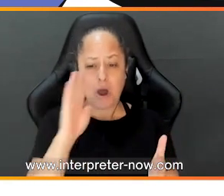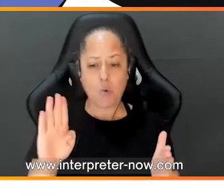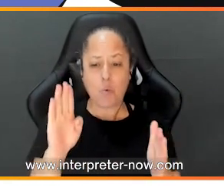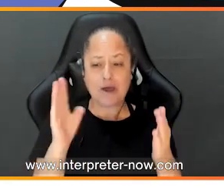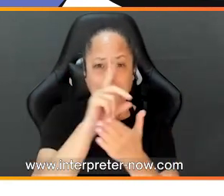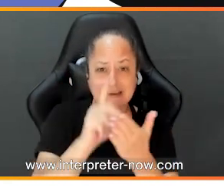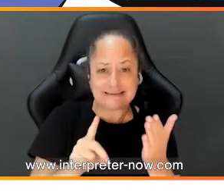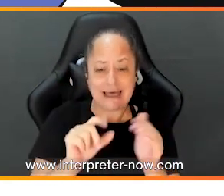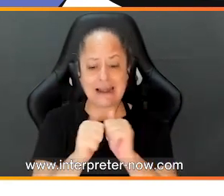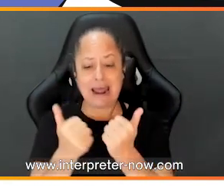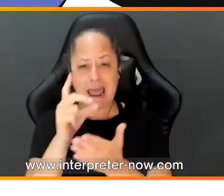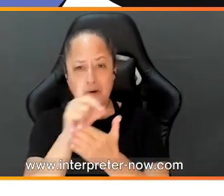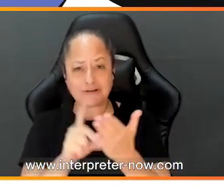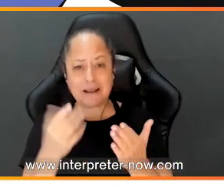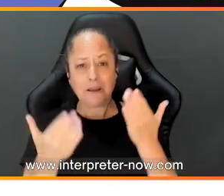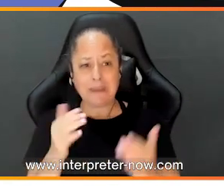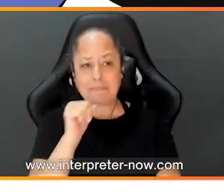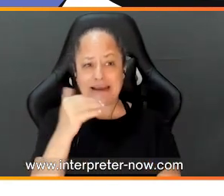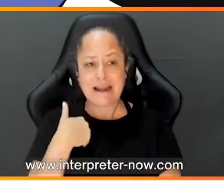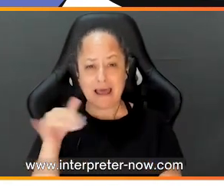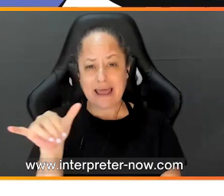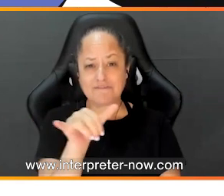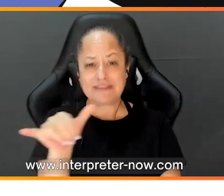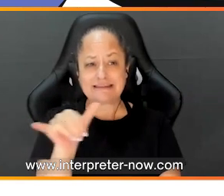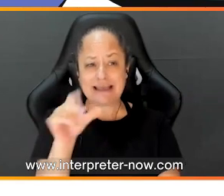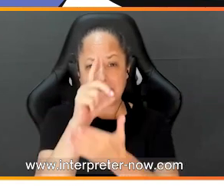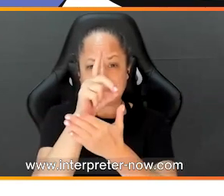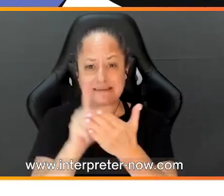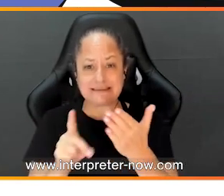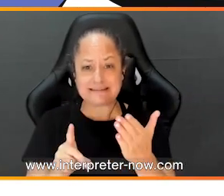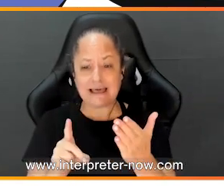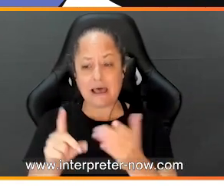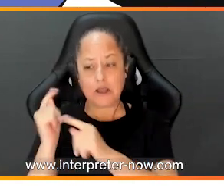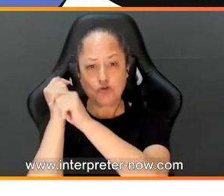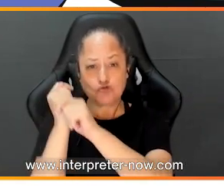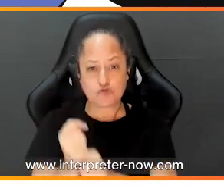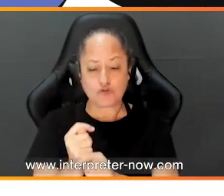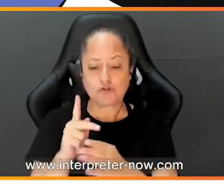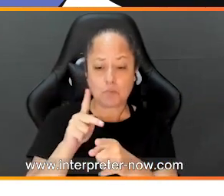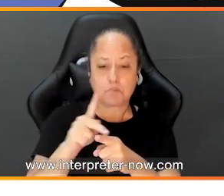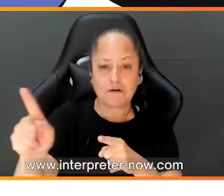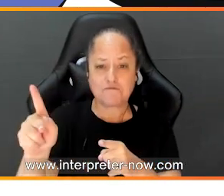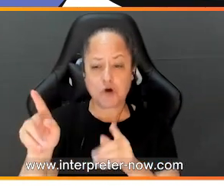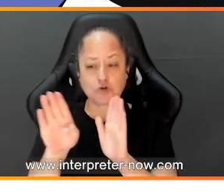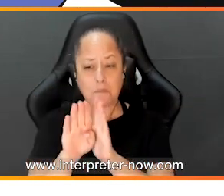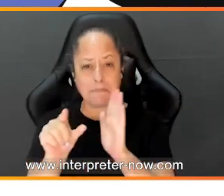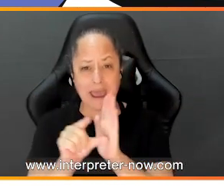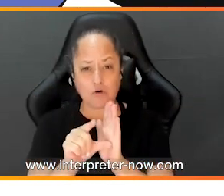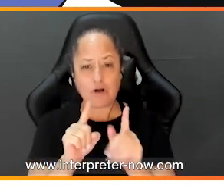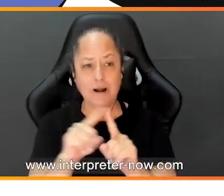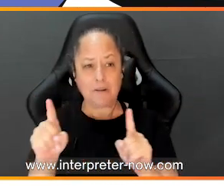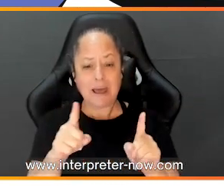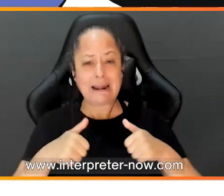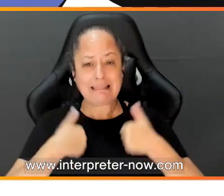honorably not extracted from people, but recognized and celebrated and rewarded. So to me, I think that's kind of